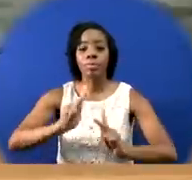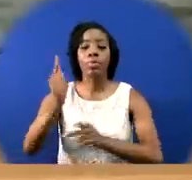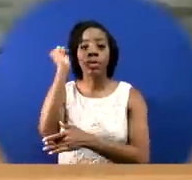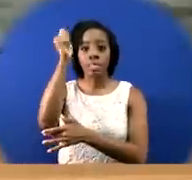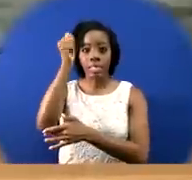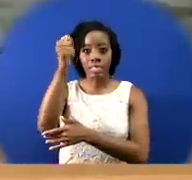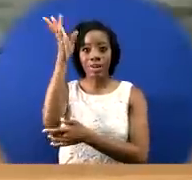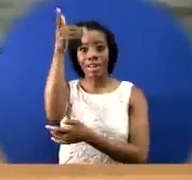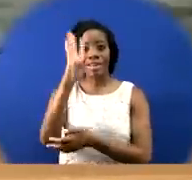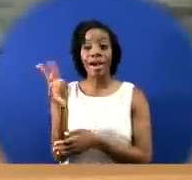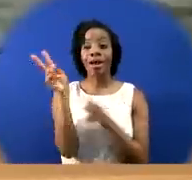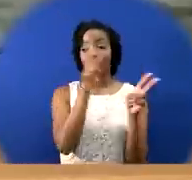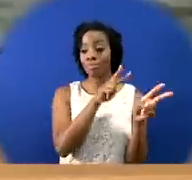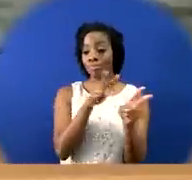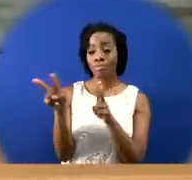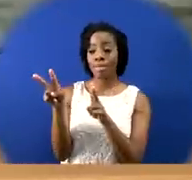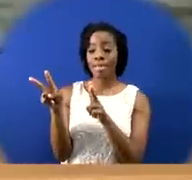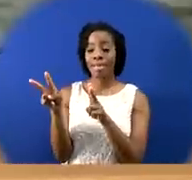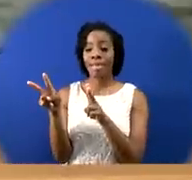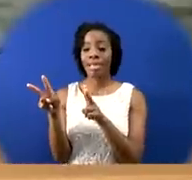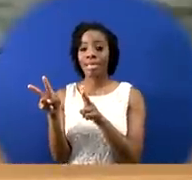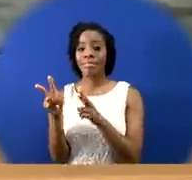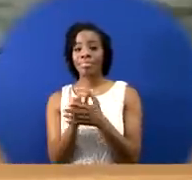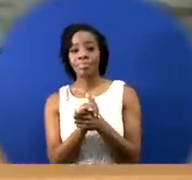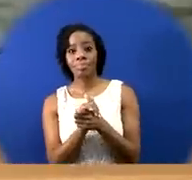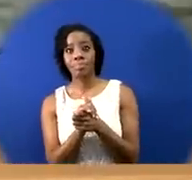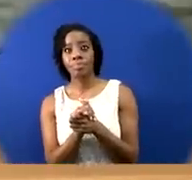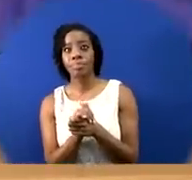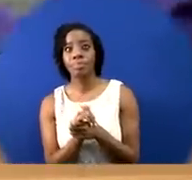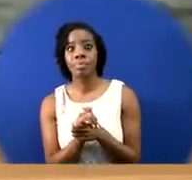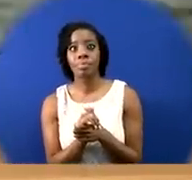testify. God looked beyond my fault